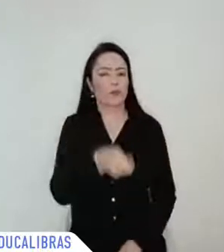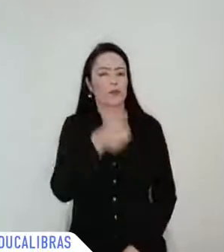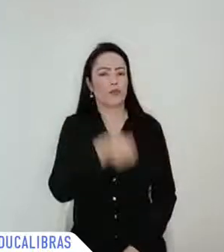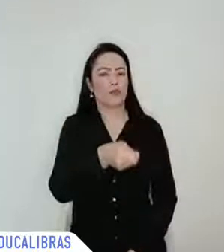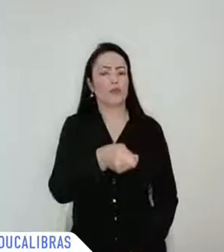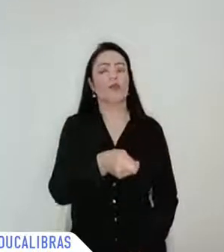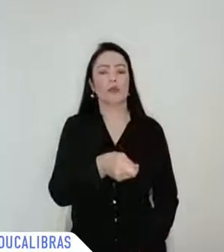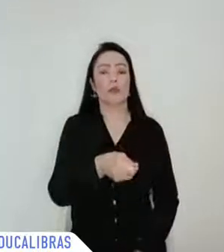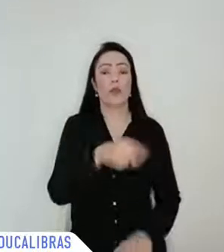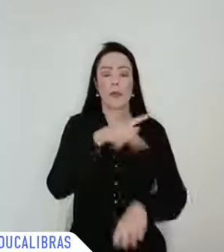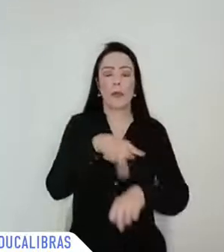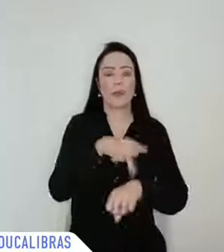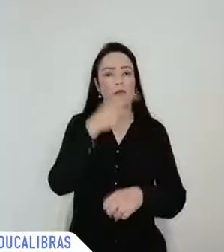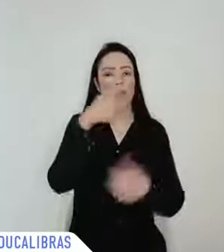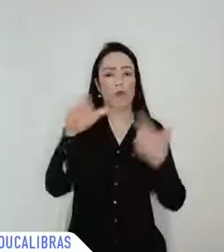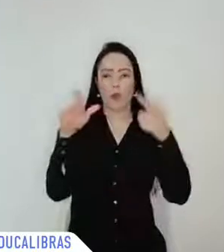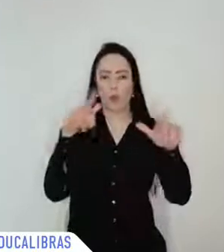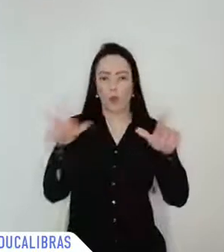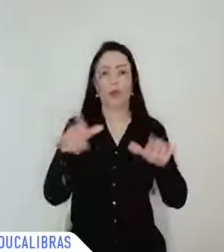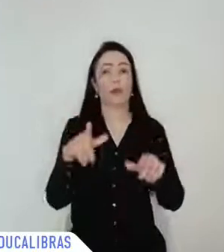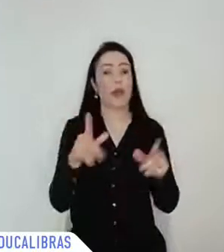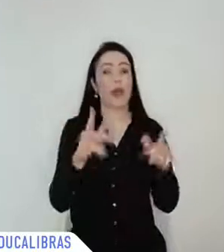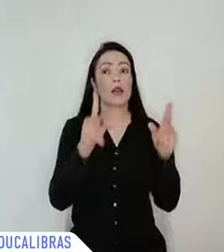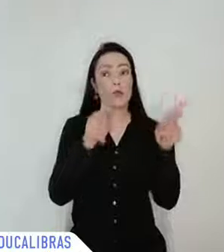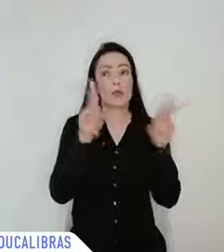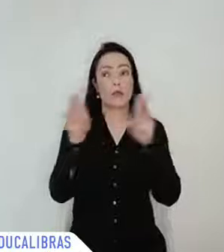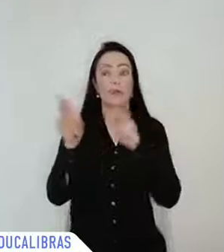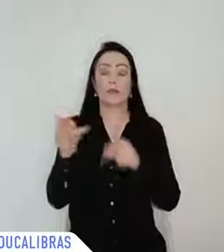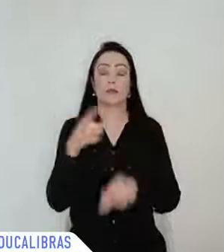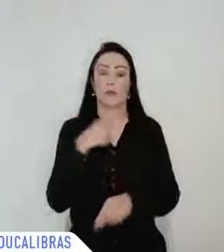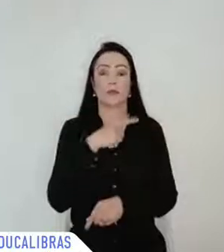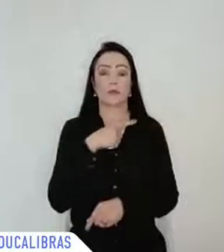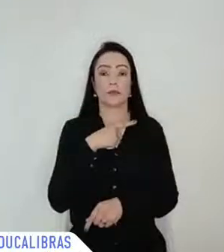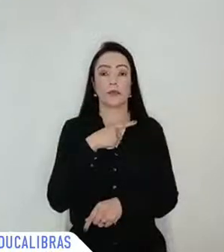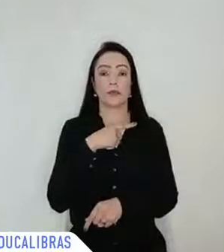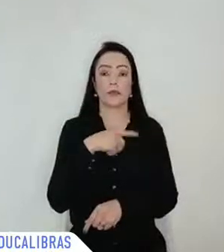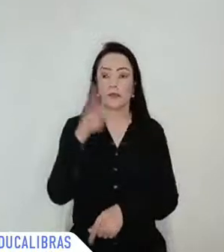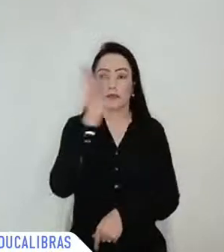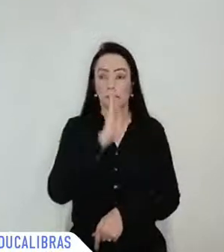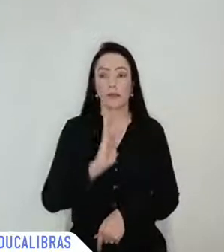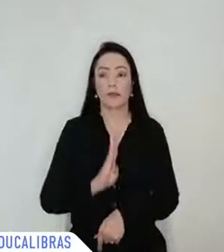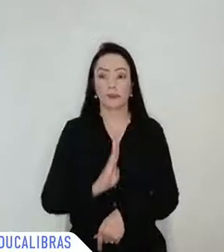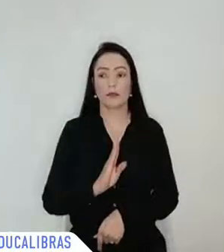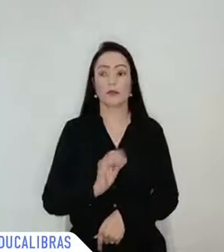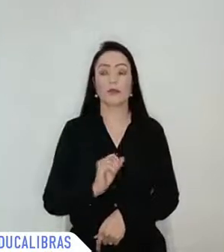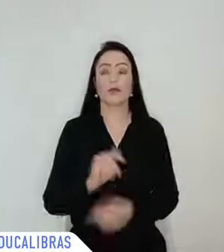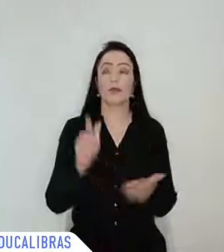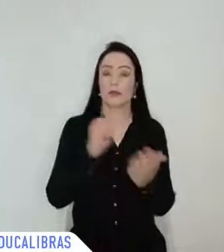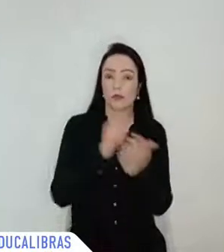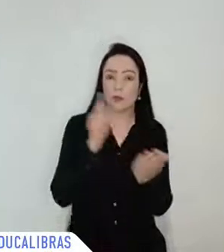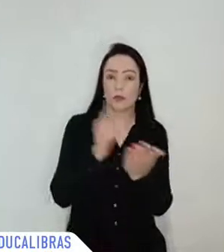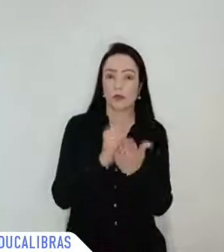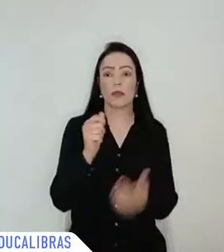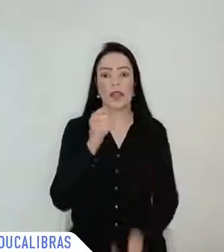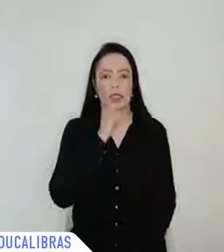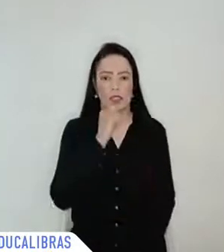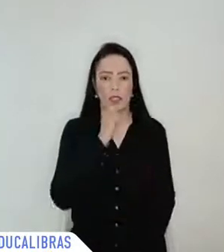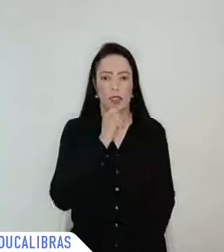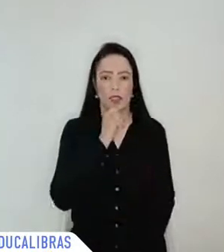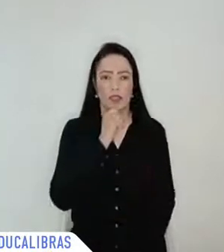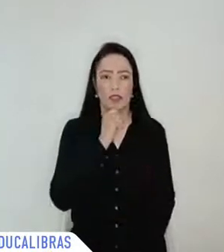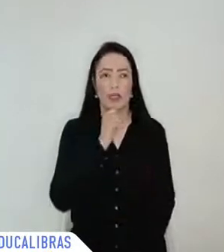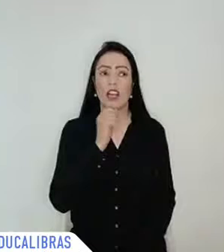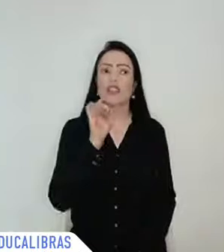random. This is part of a very well-established strategy. In